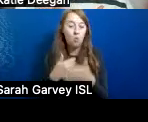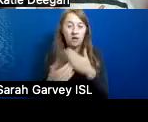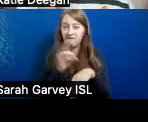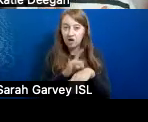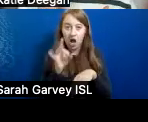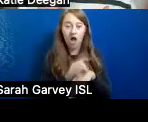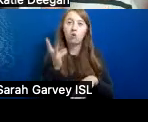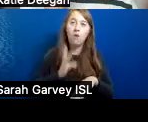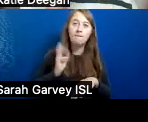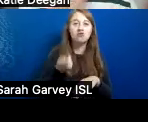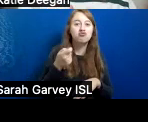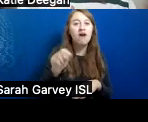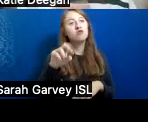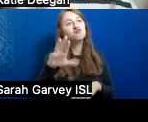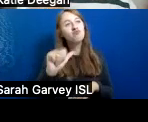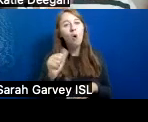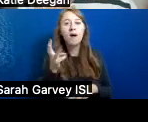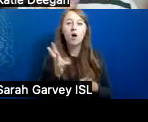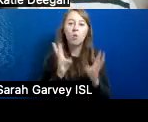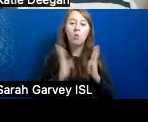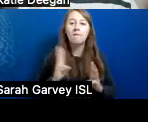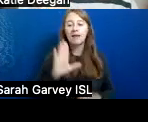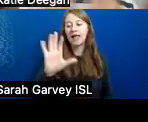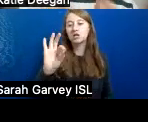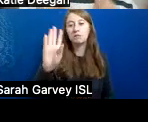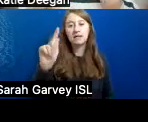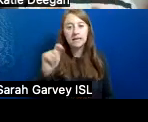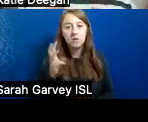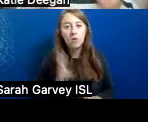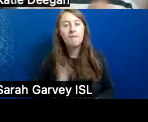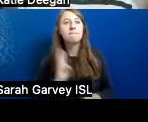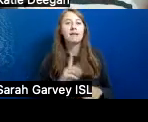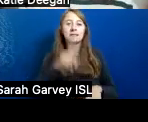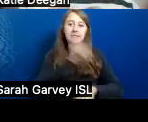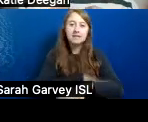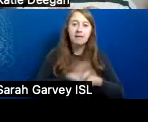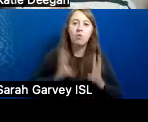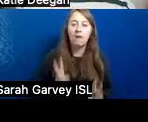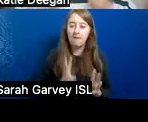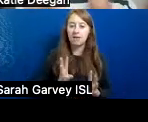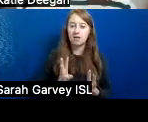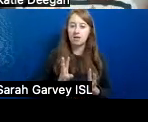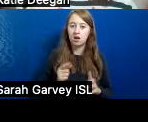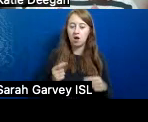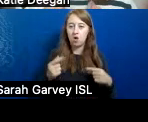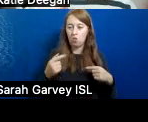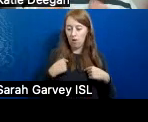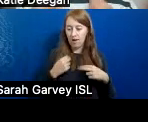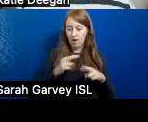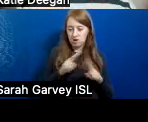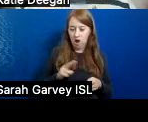women or disabled women or whoever, that we're not changing the content that we're providing